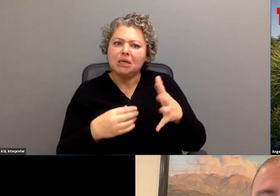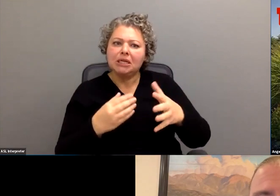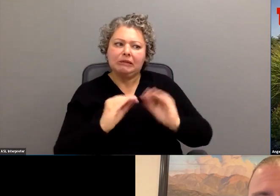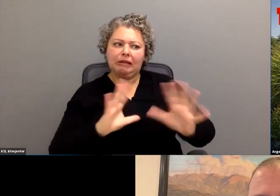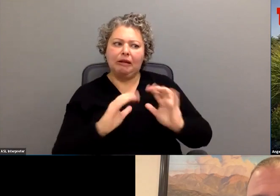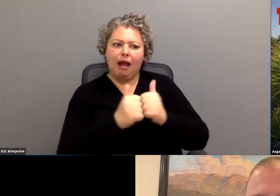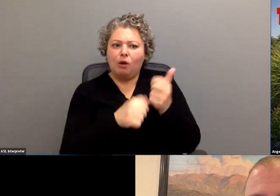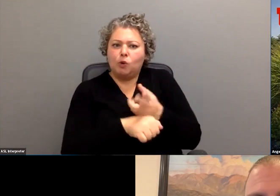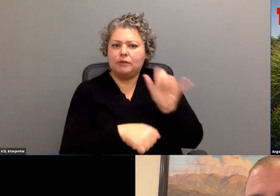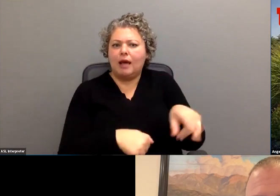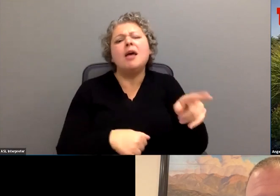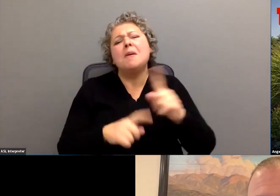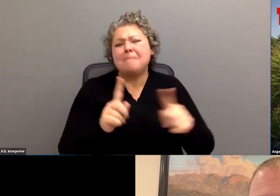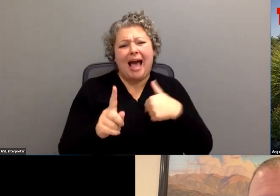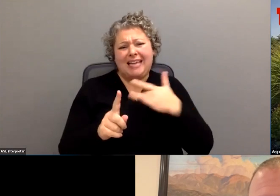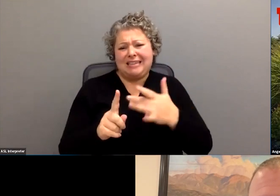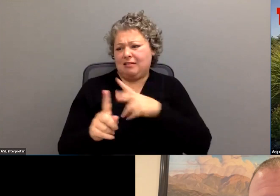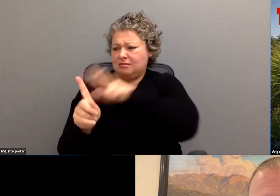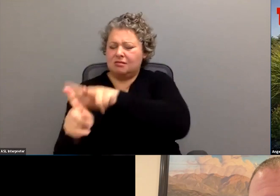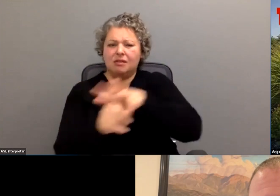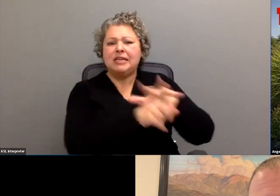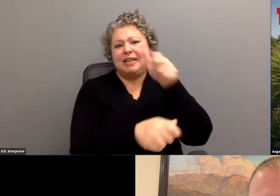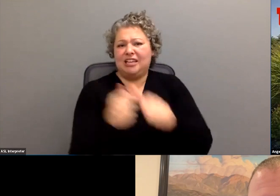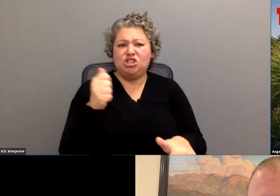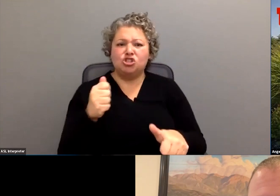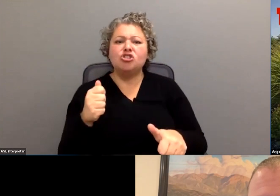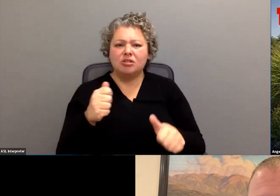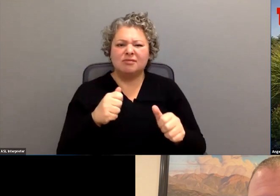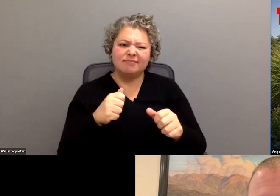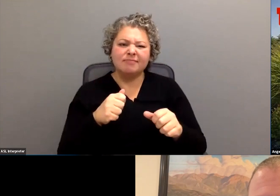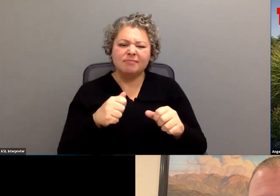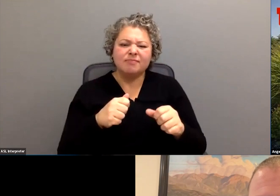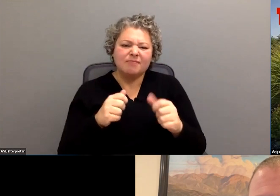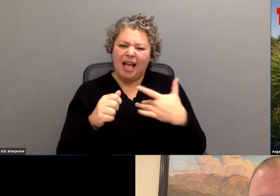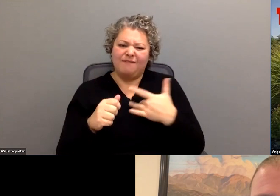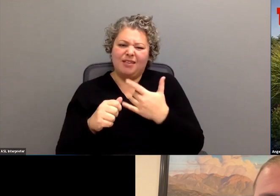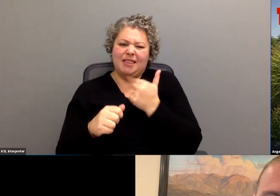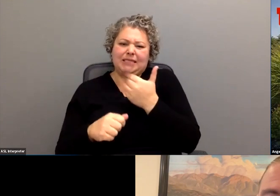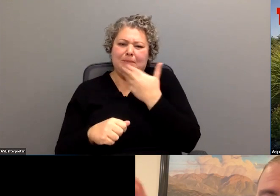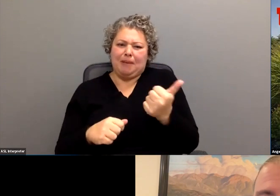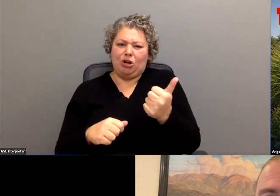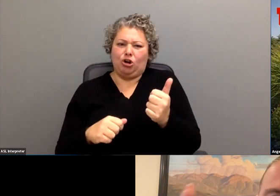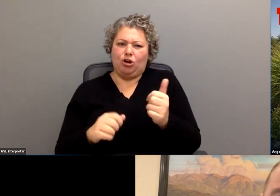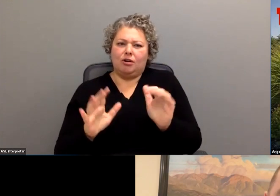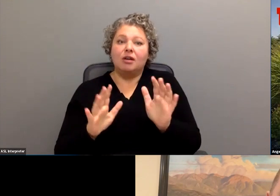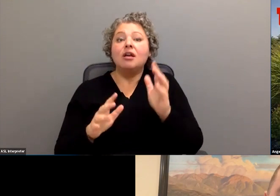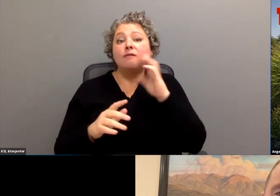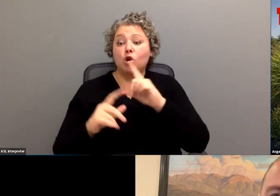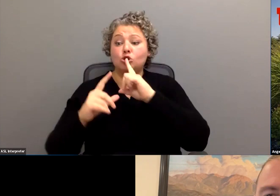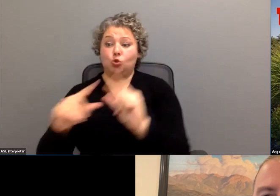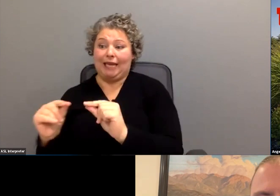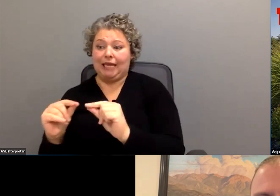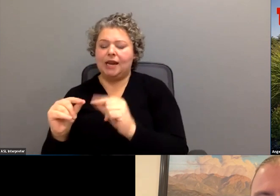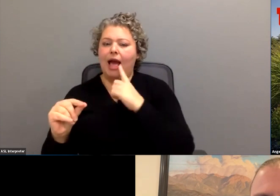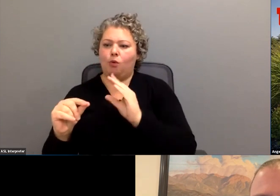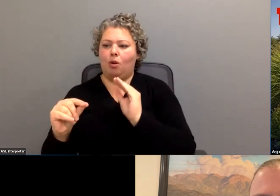I usually post natively though, just FYI. I mean, I just feel like it's better practice. So like for a tweet, I'll post within the